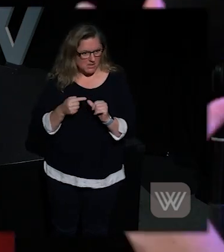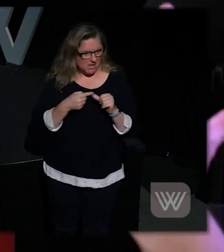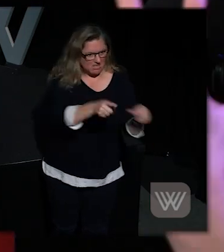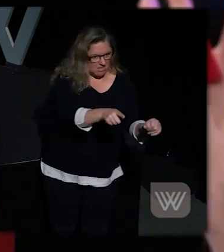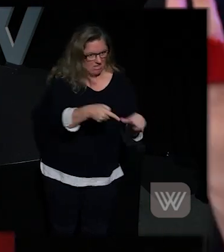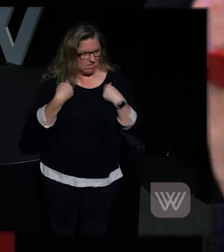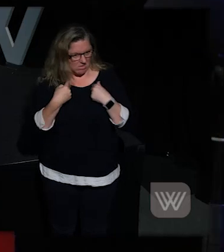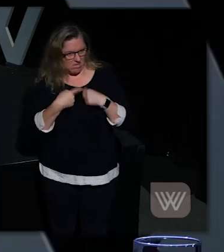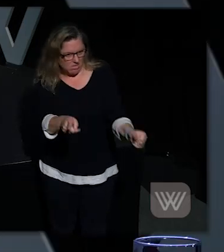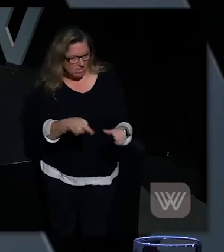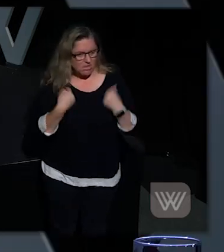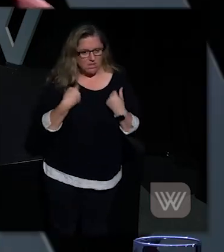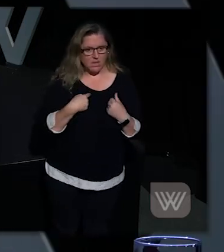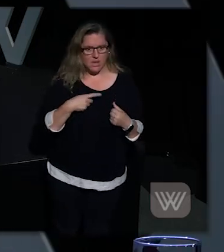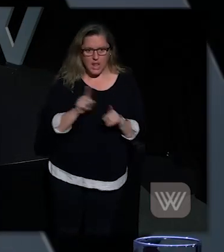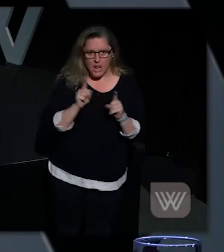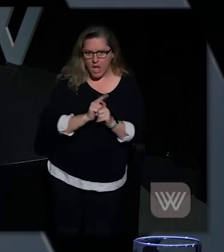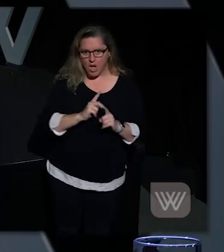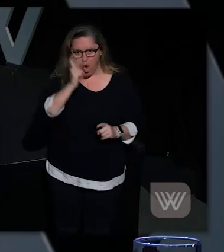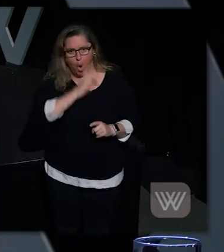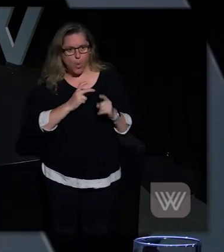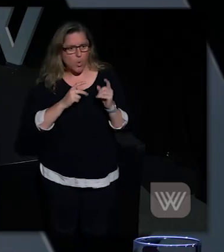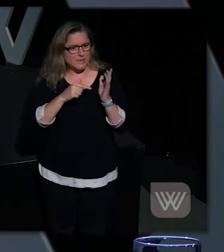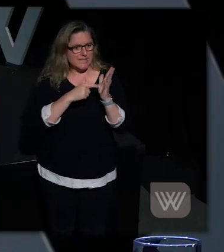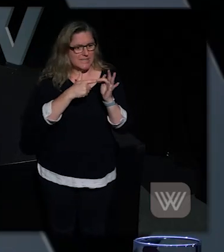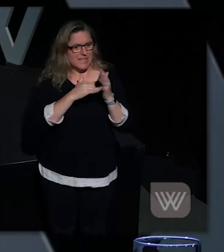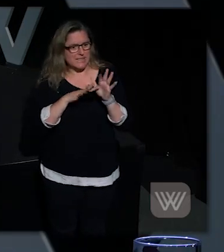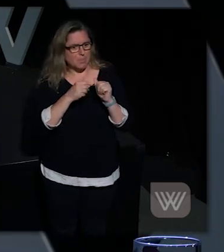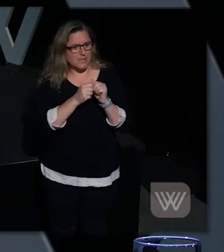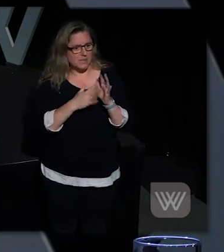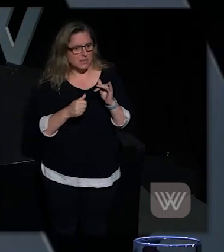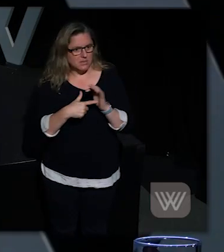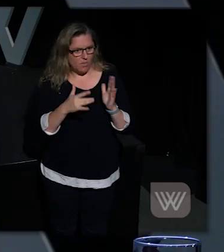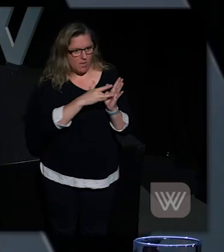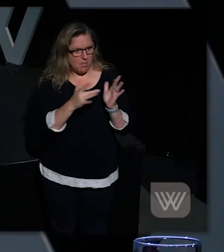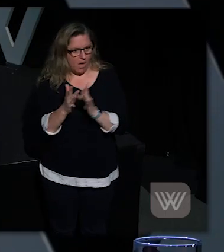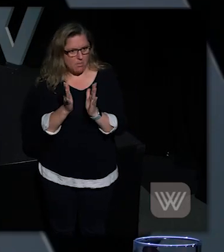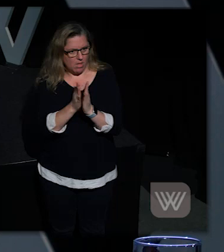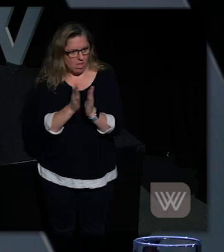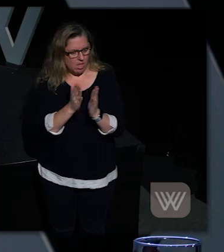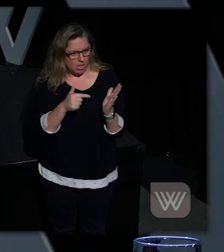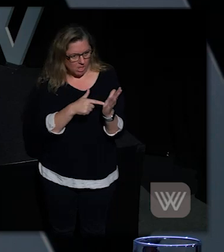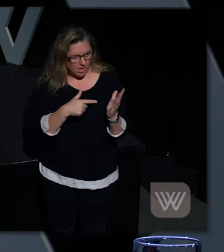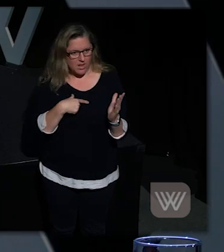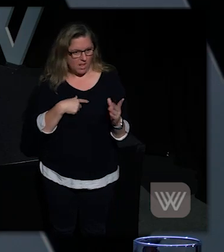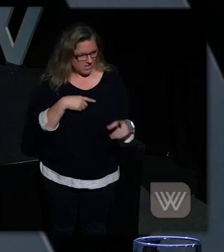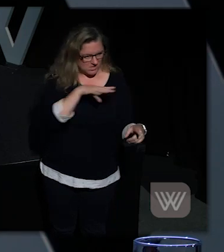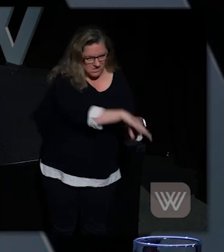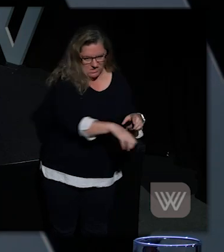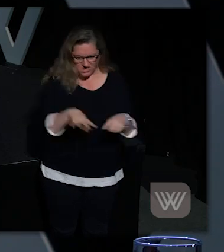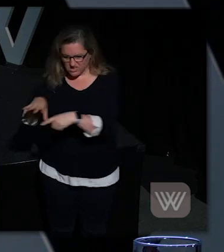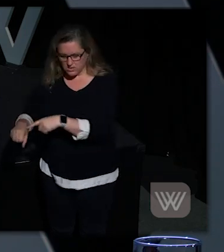the Old Testament where we're all trying to get each other fired and, you know, whatever. No. Radical empathy.